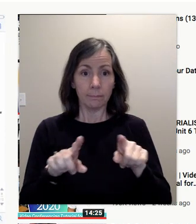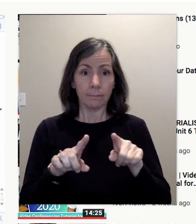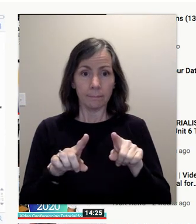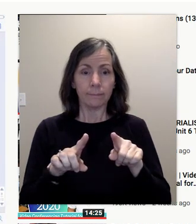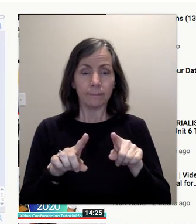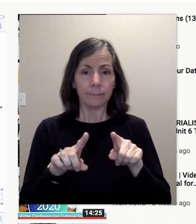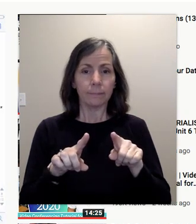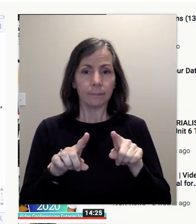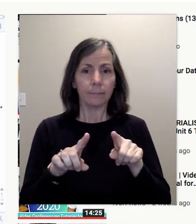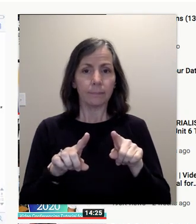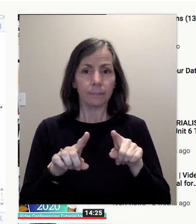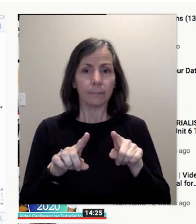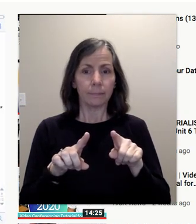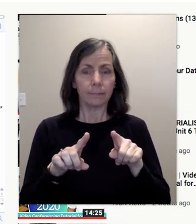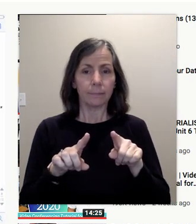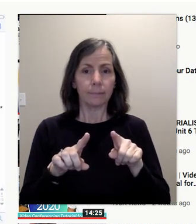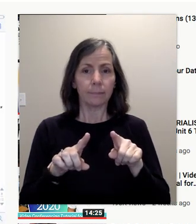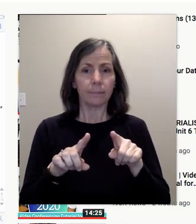is to take